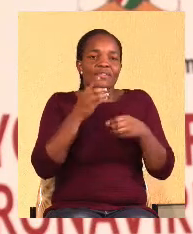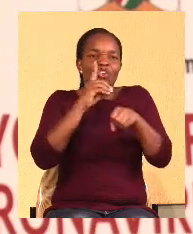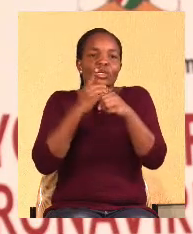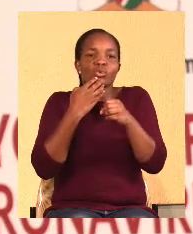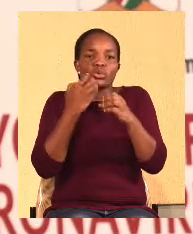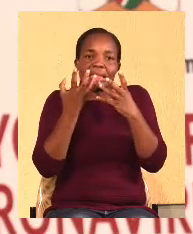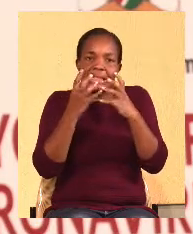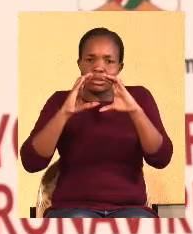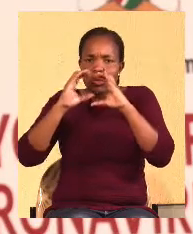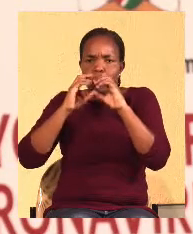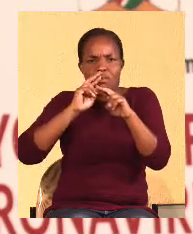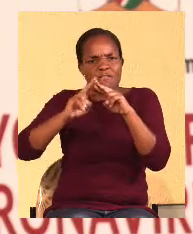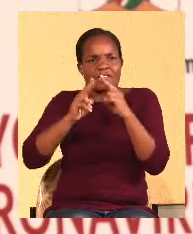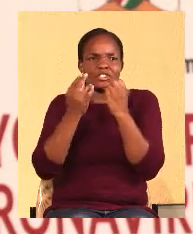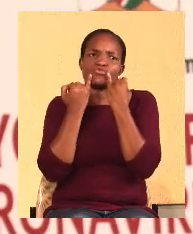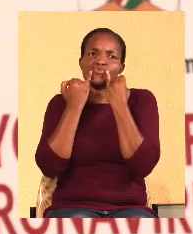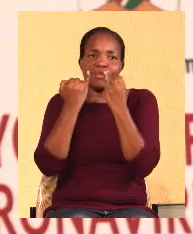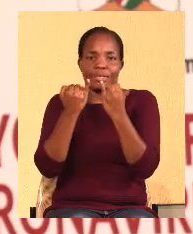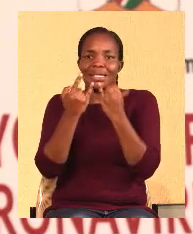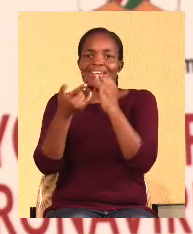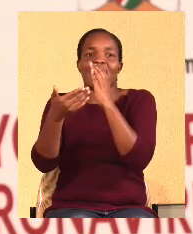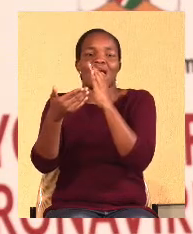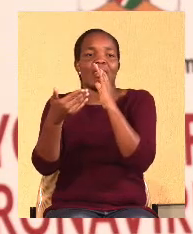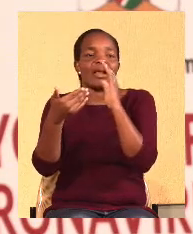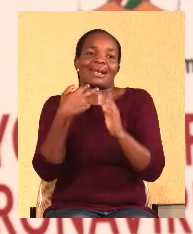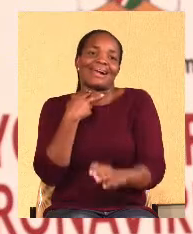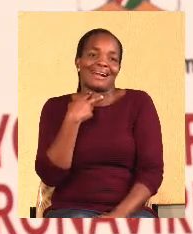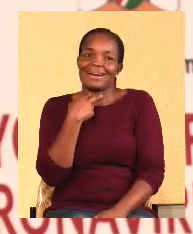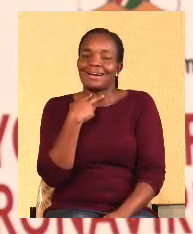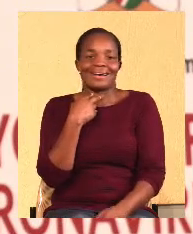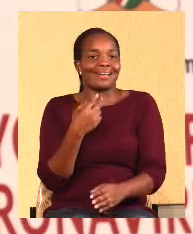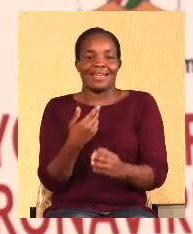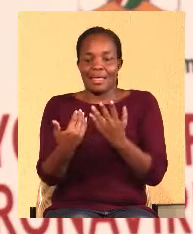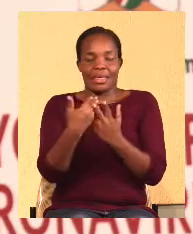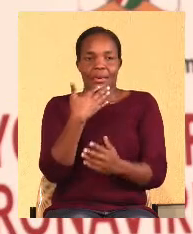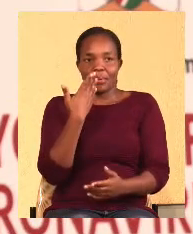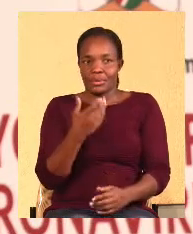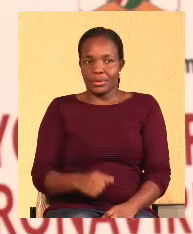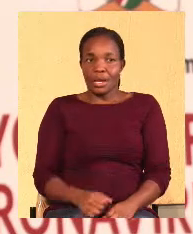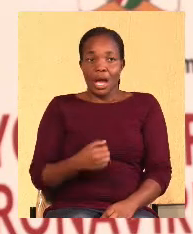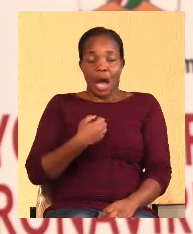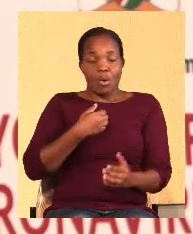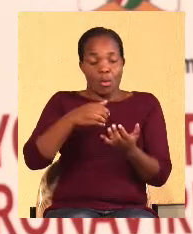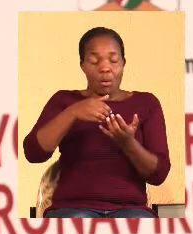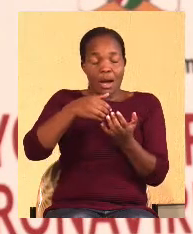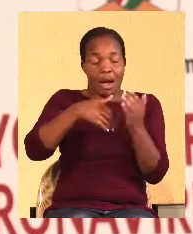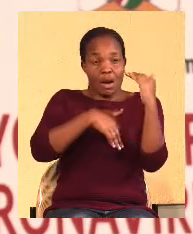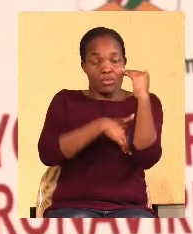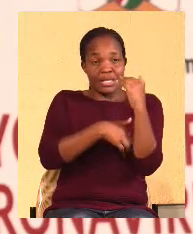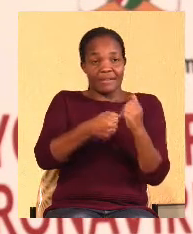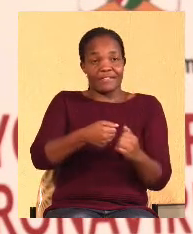busy speaking to these people. And we only have got about 11 lines,